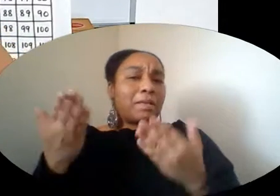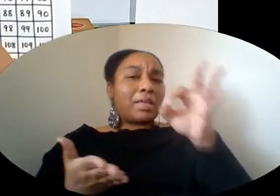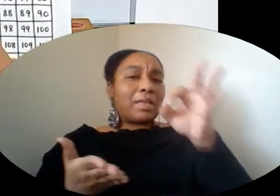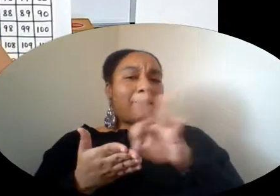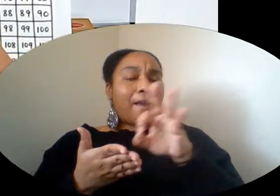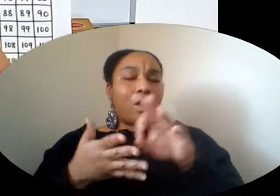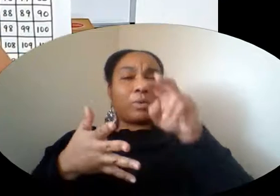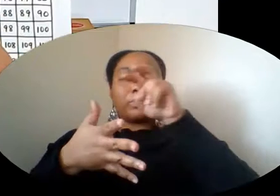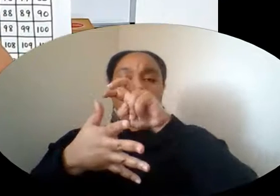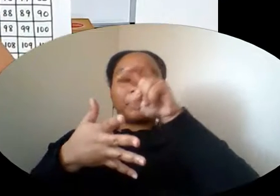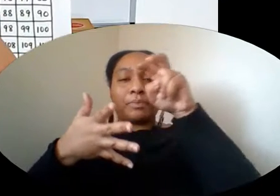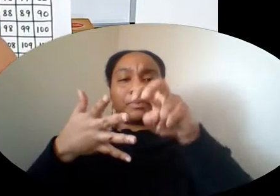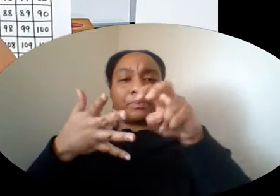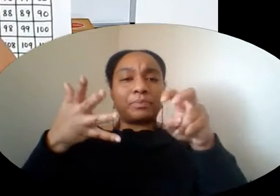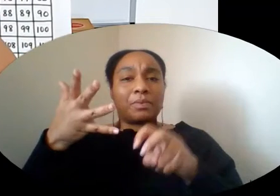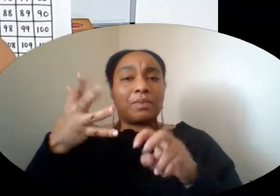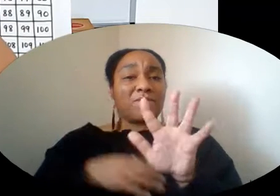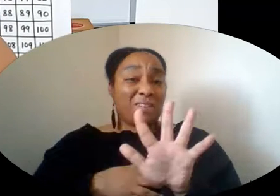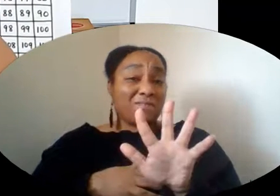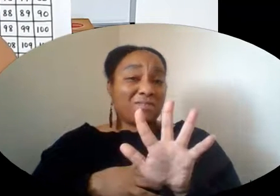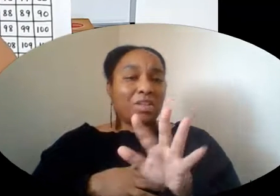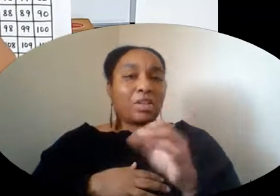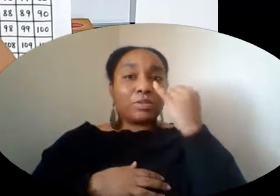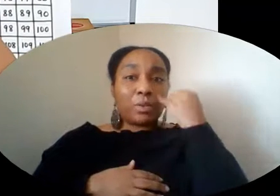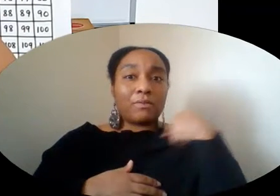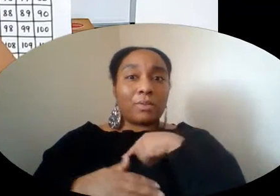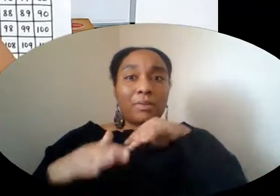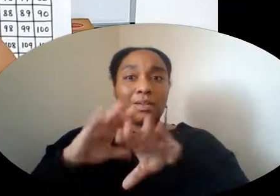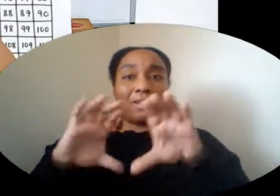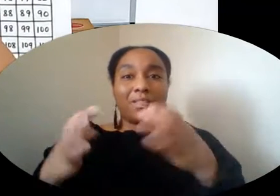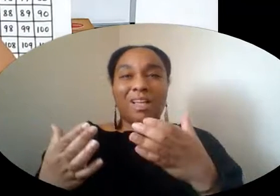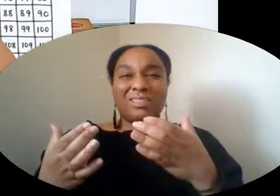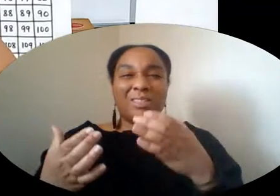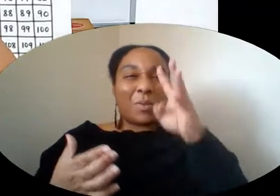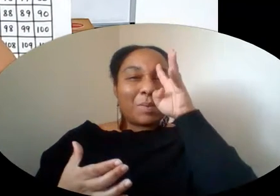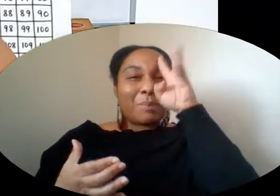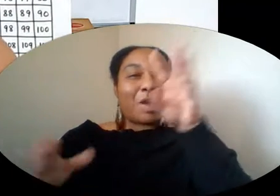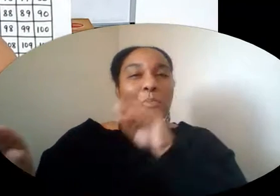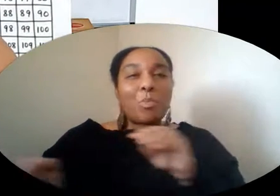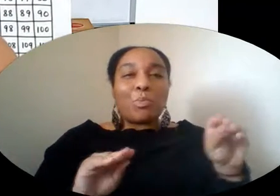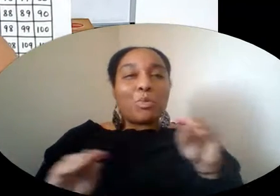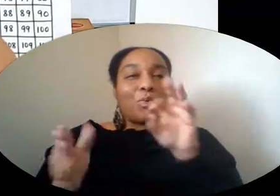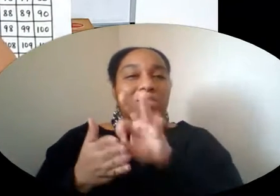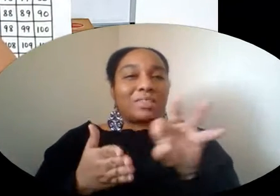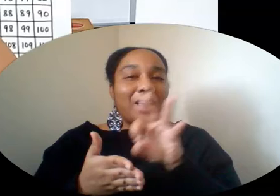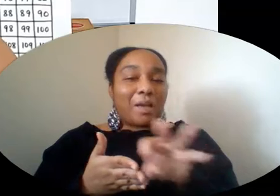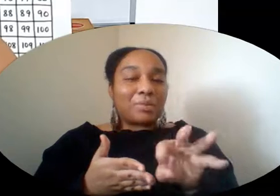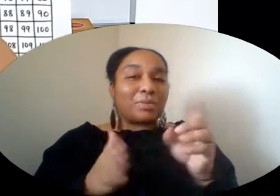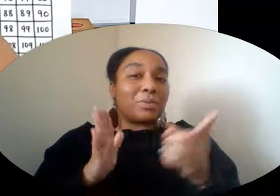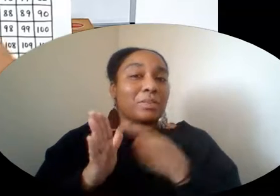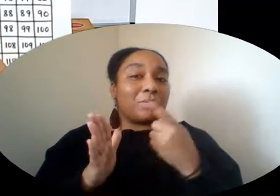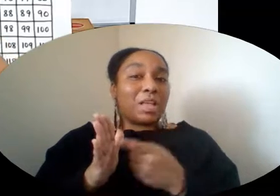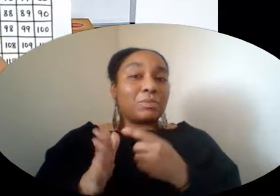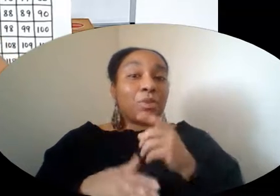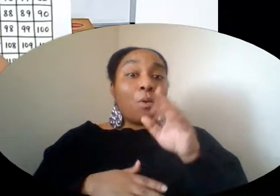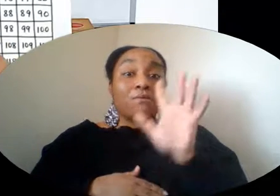count by 5s. So if we were in class, we would always come up with a move to count. So sometimes we'd